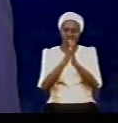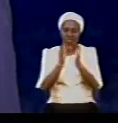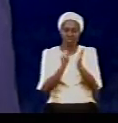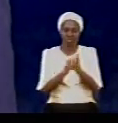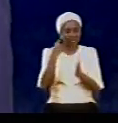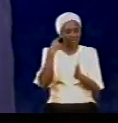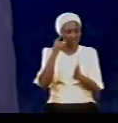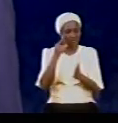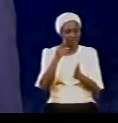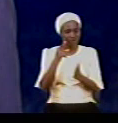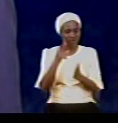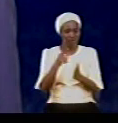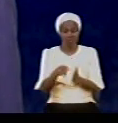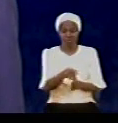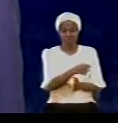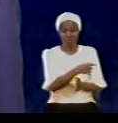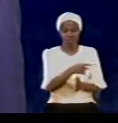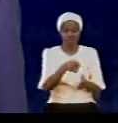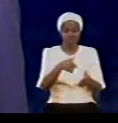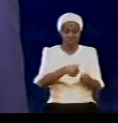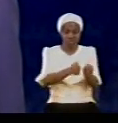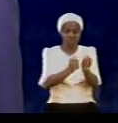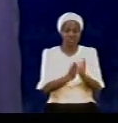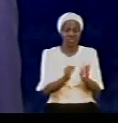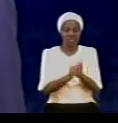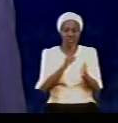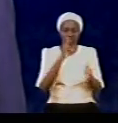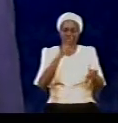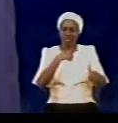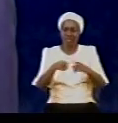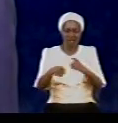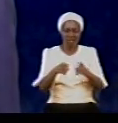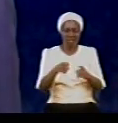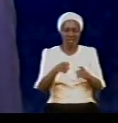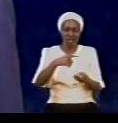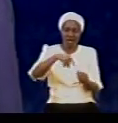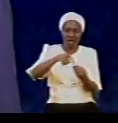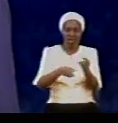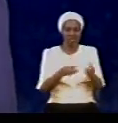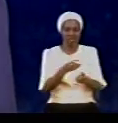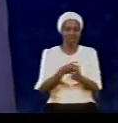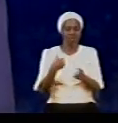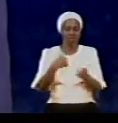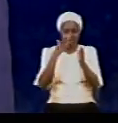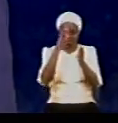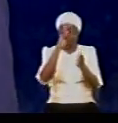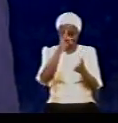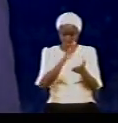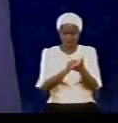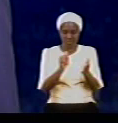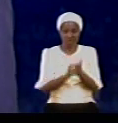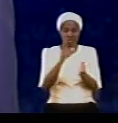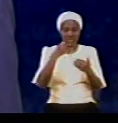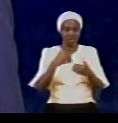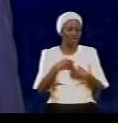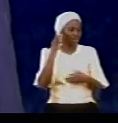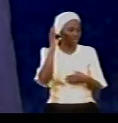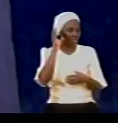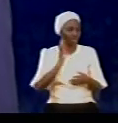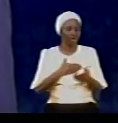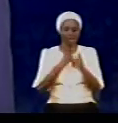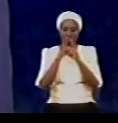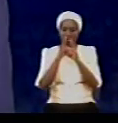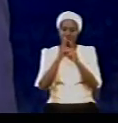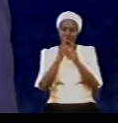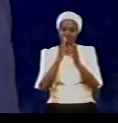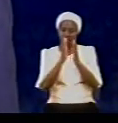our prayer. And your word says, when we know that you heard us, then you answered us. We believe you